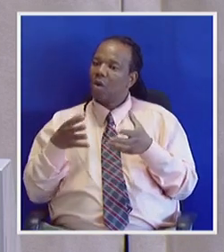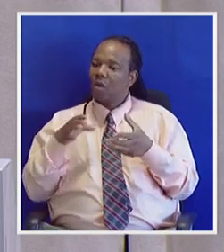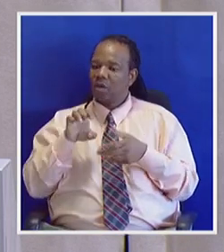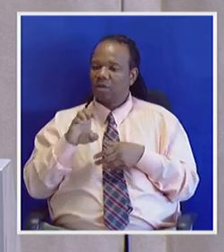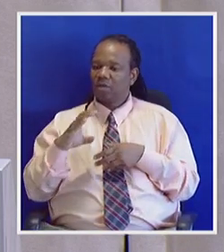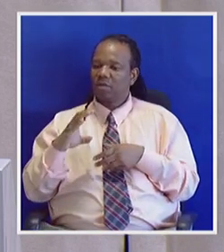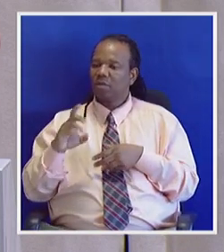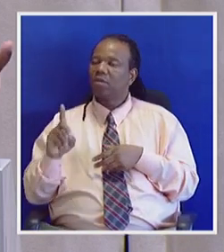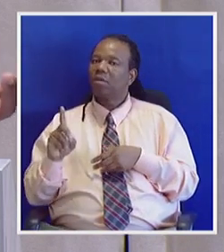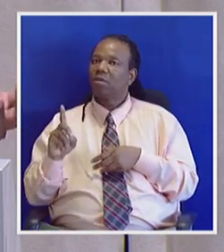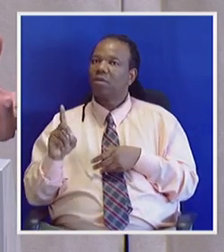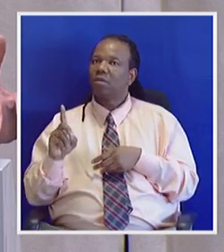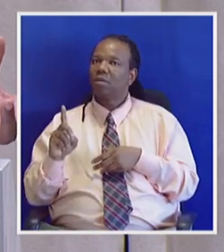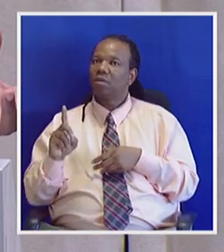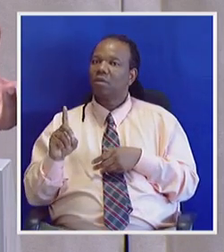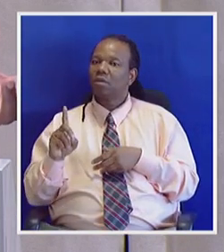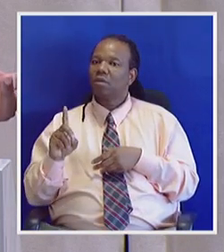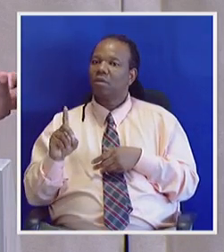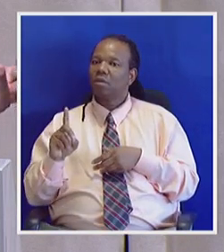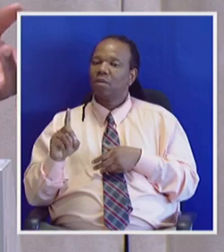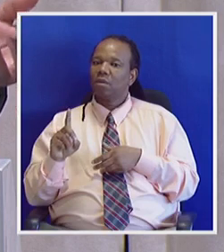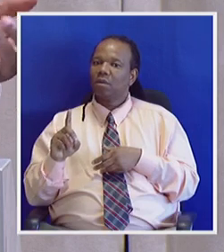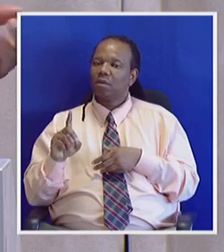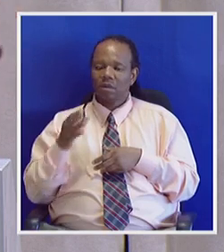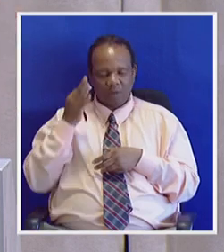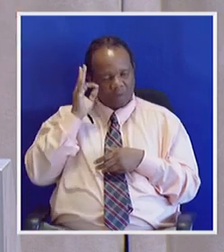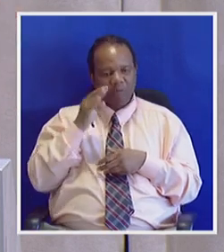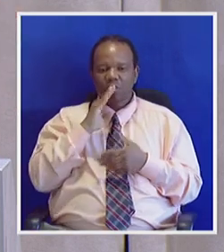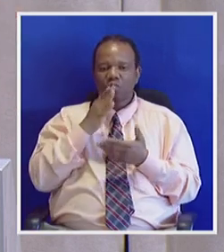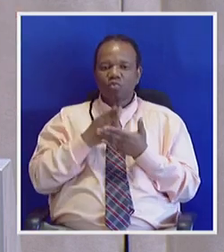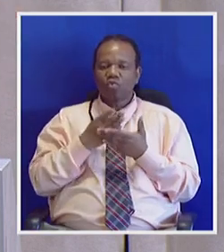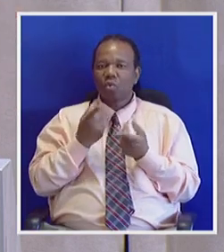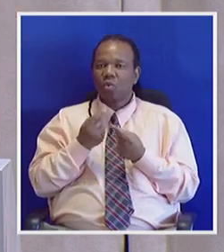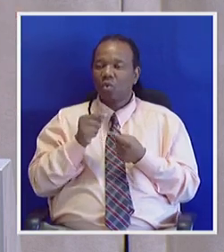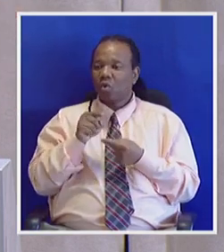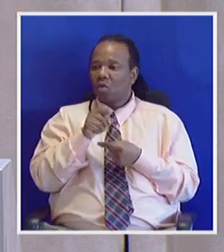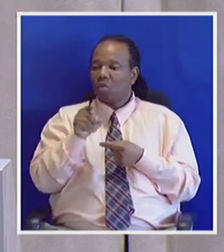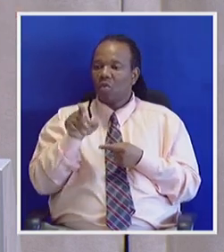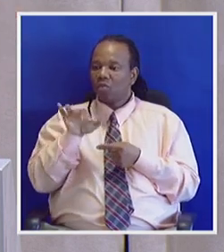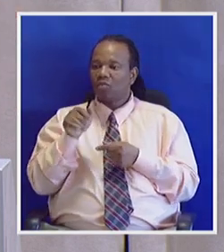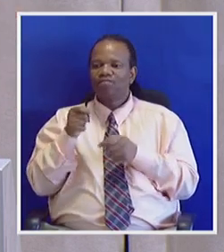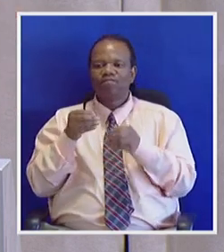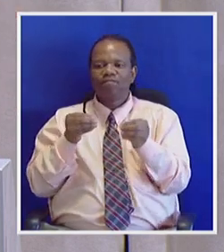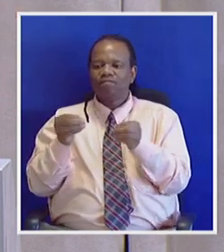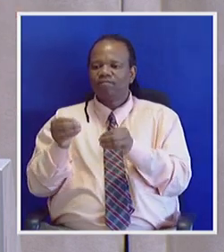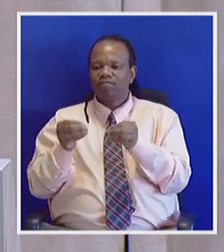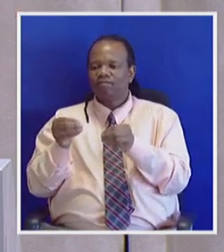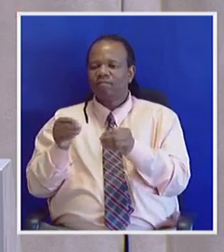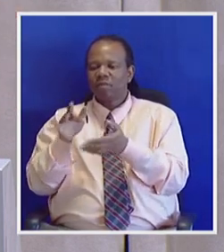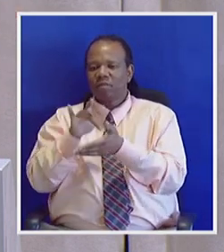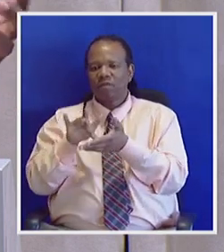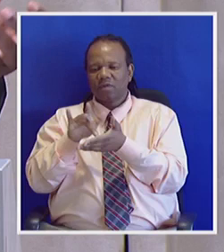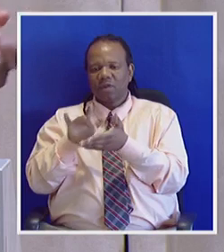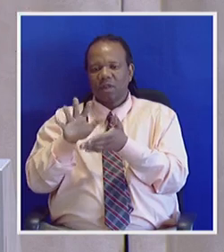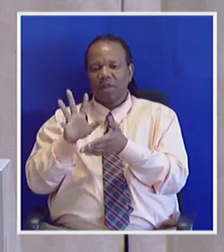sure that those who run these centers are brought into the system that we are setting